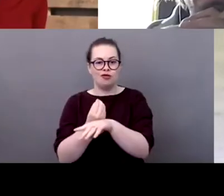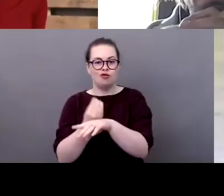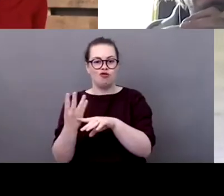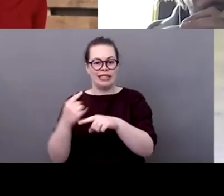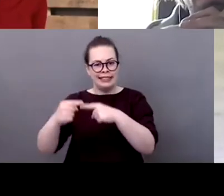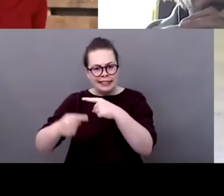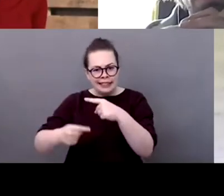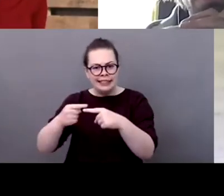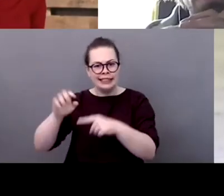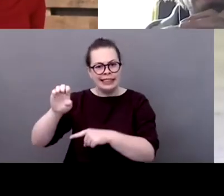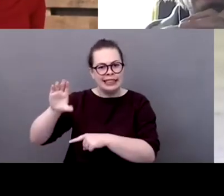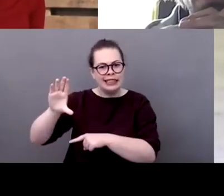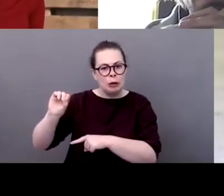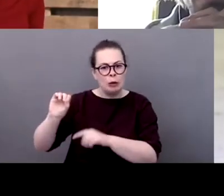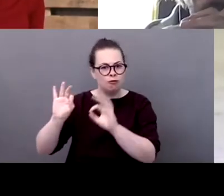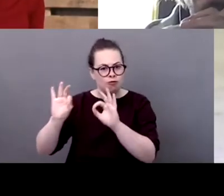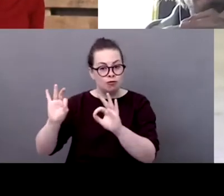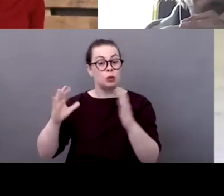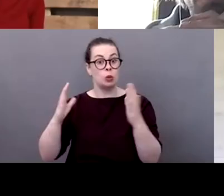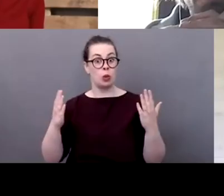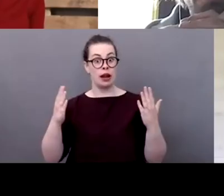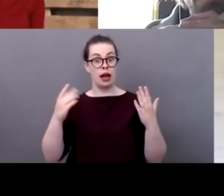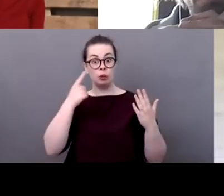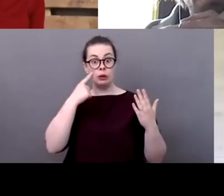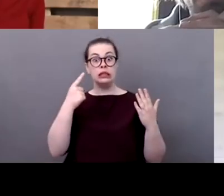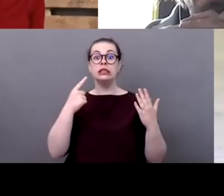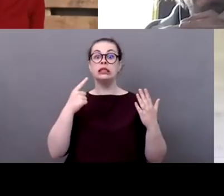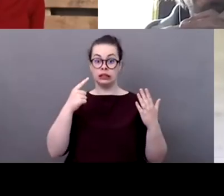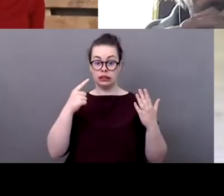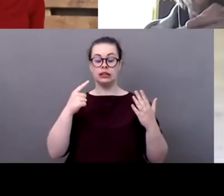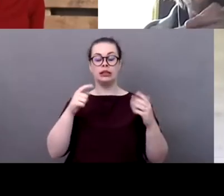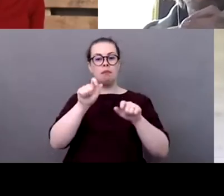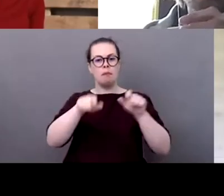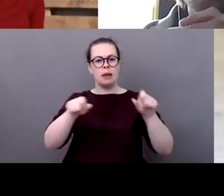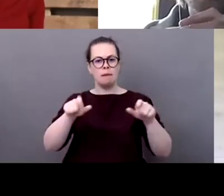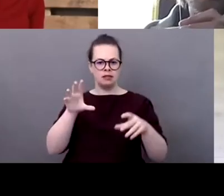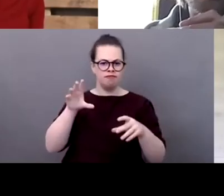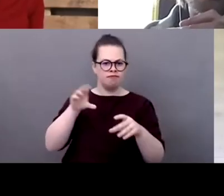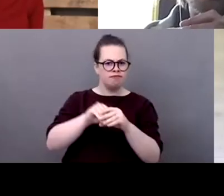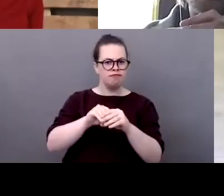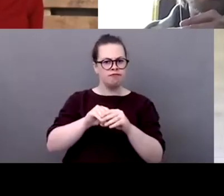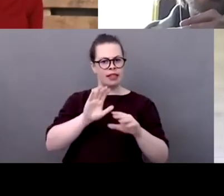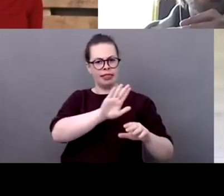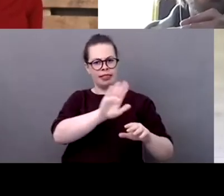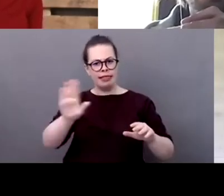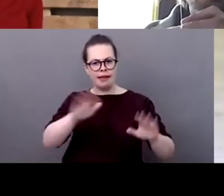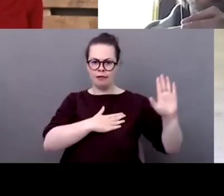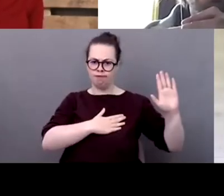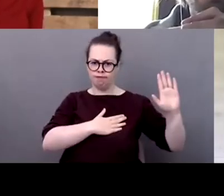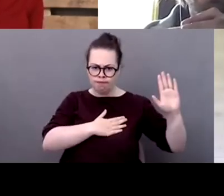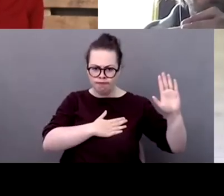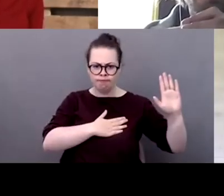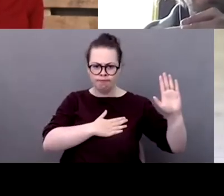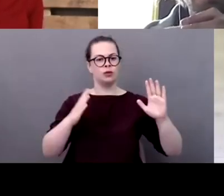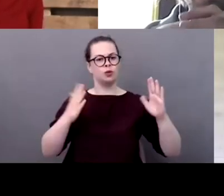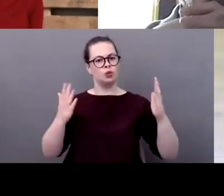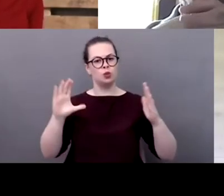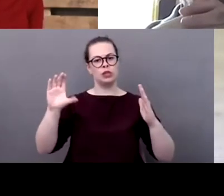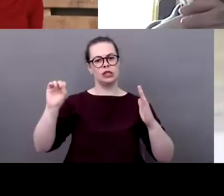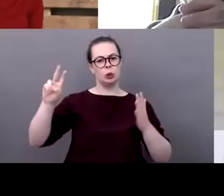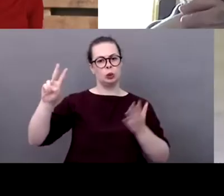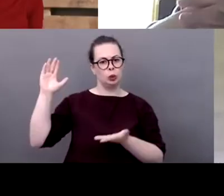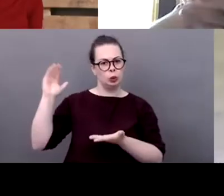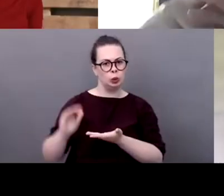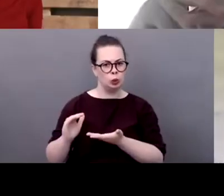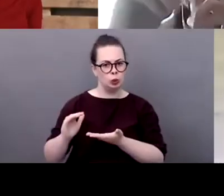to reduce the waste issue. I remind you that there's a Q&A session. You can put your questions there